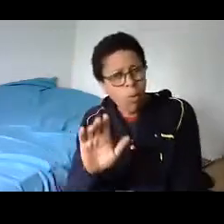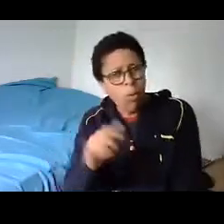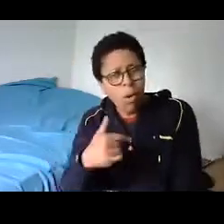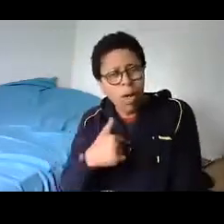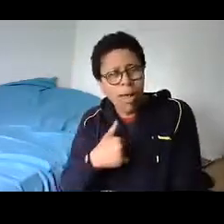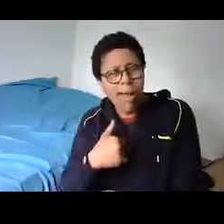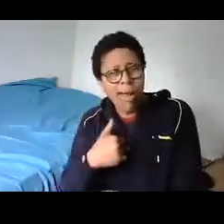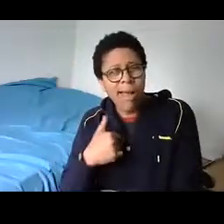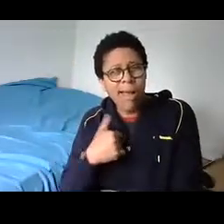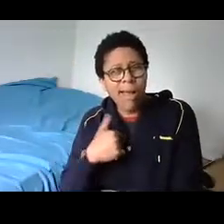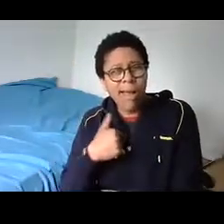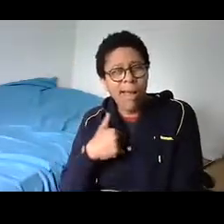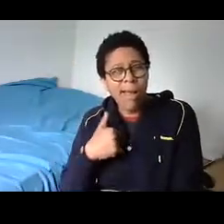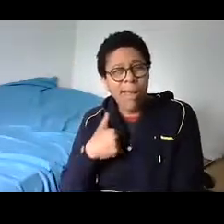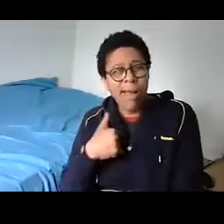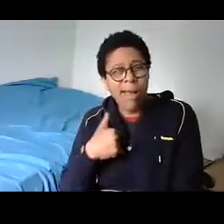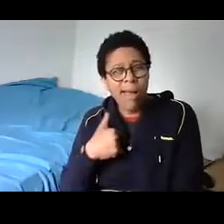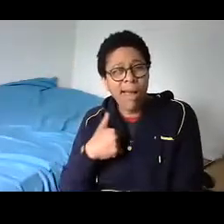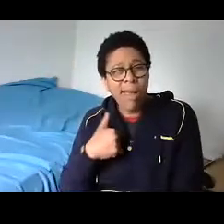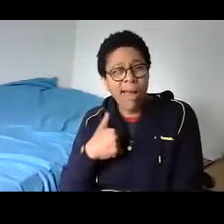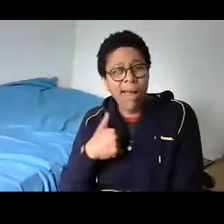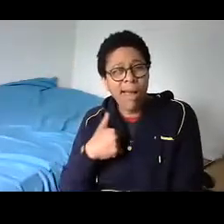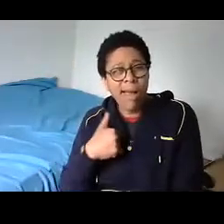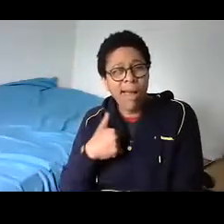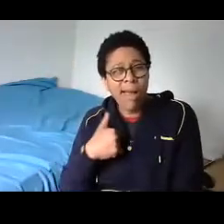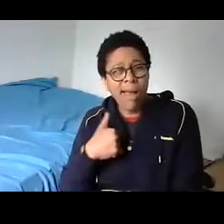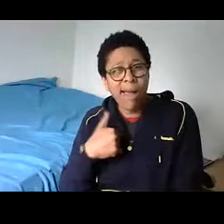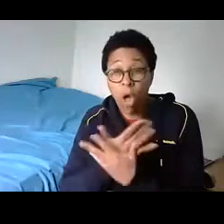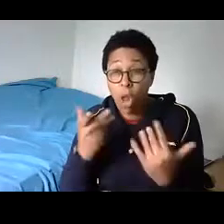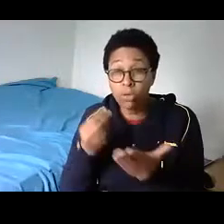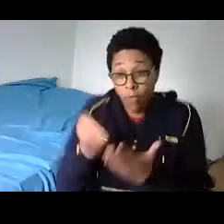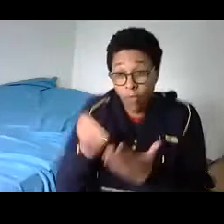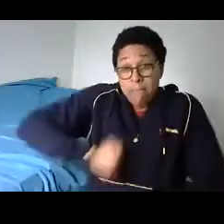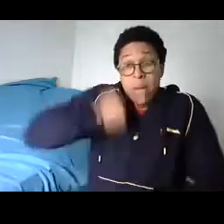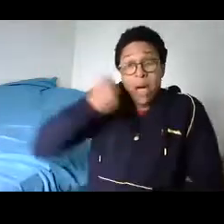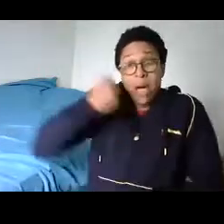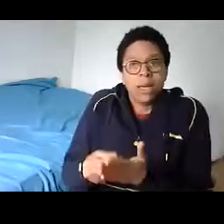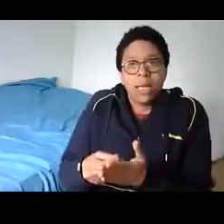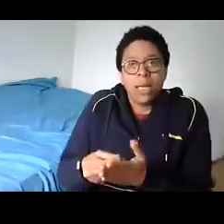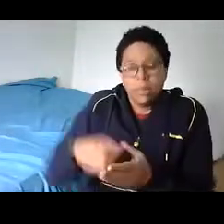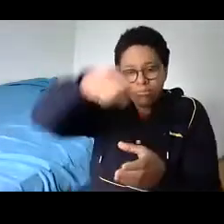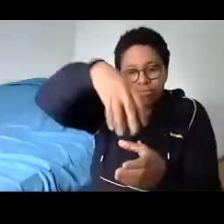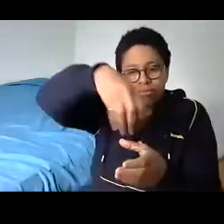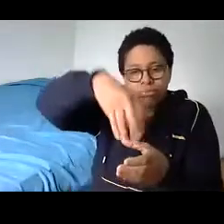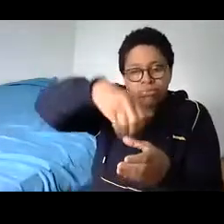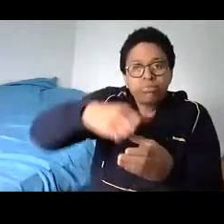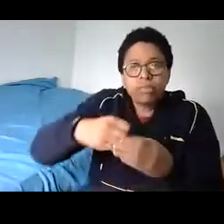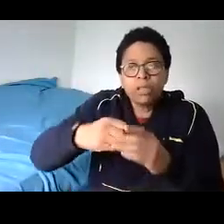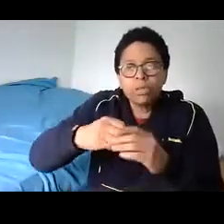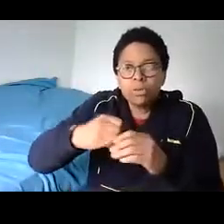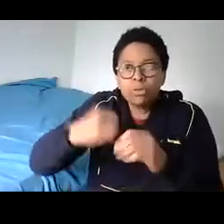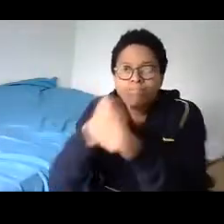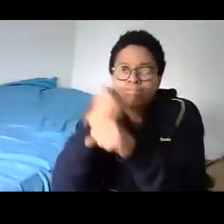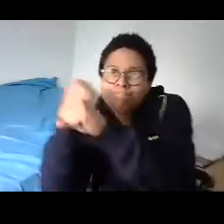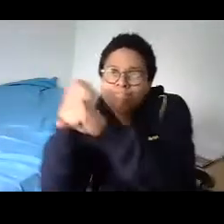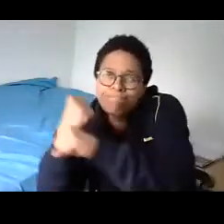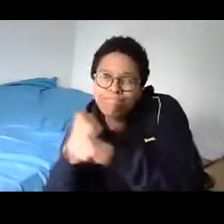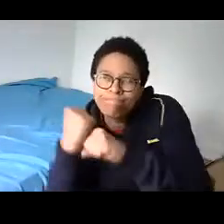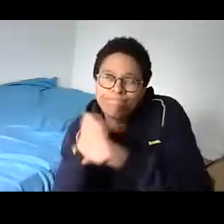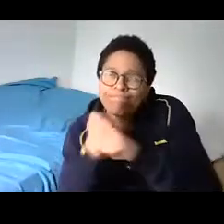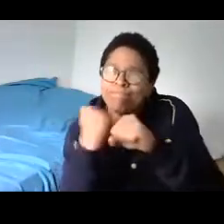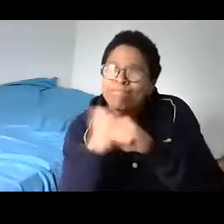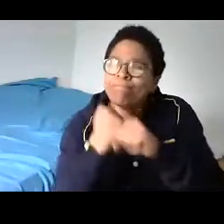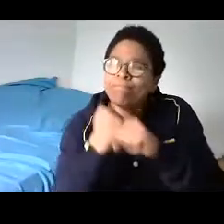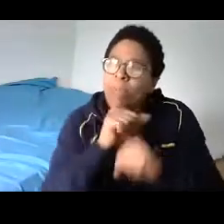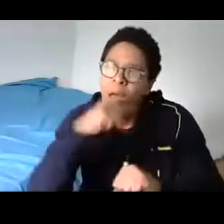put quite a lot of money into this flat. My flat is nice. My mom, she put the flooring. She did it.